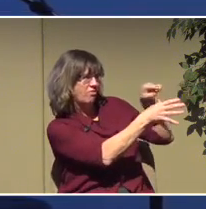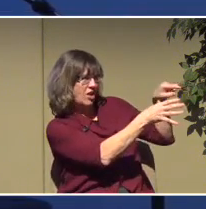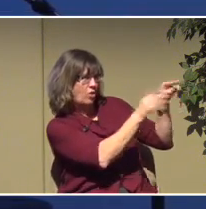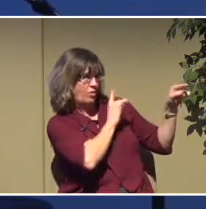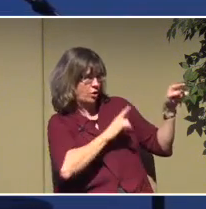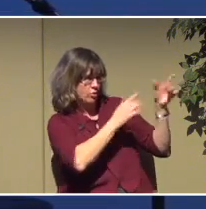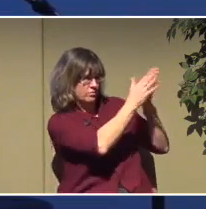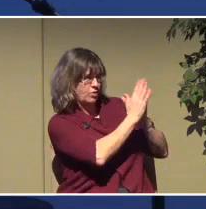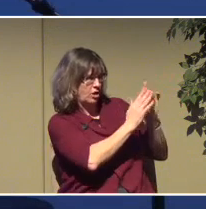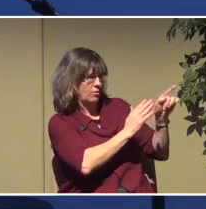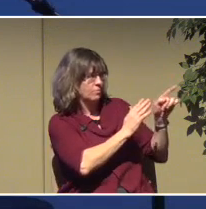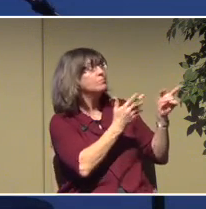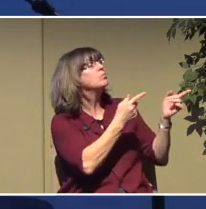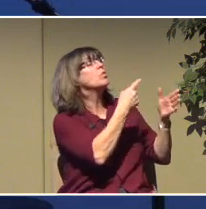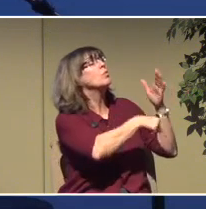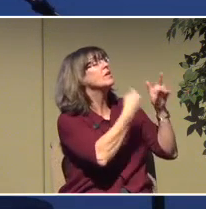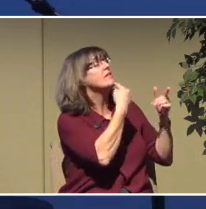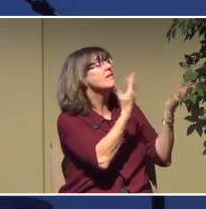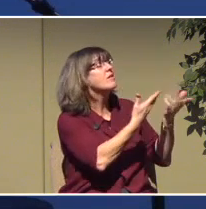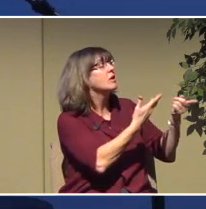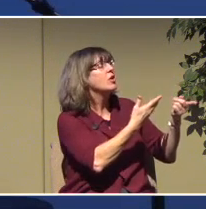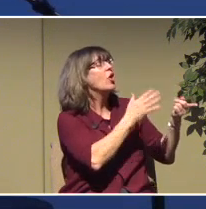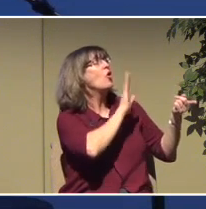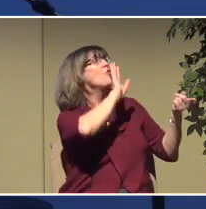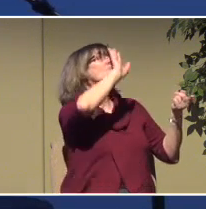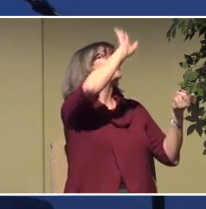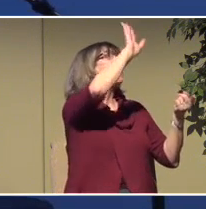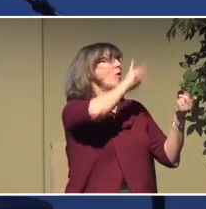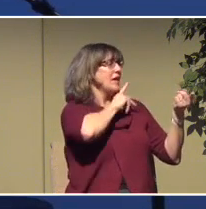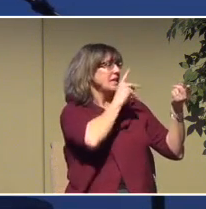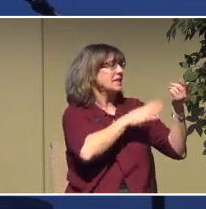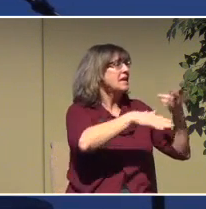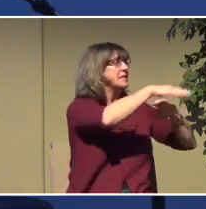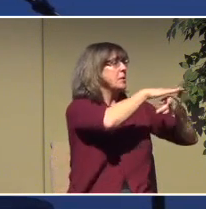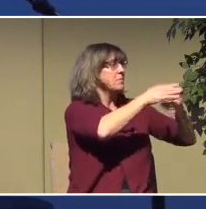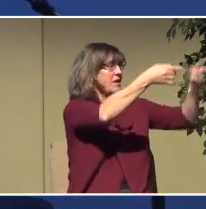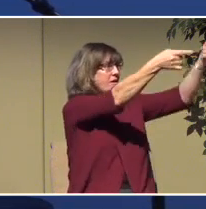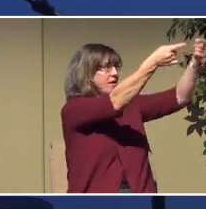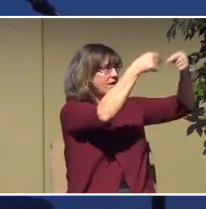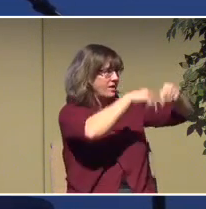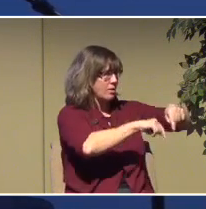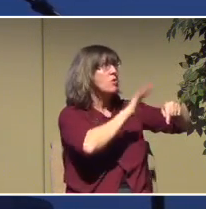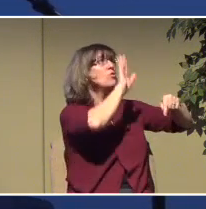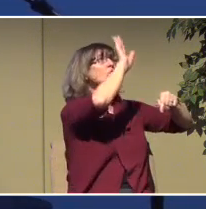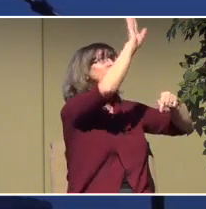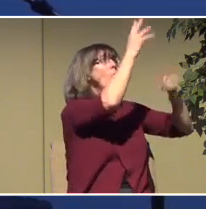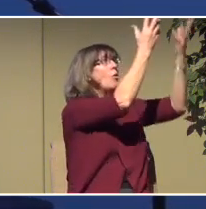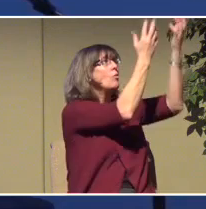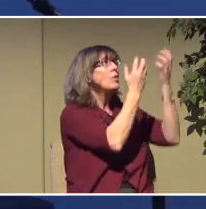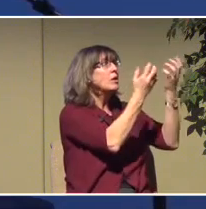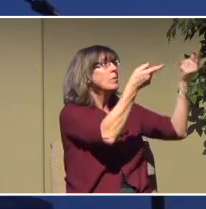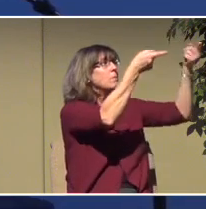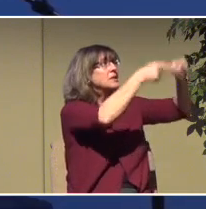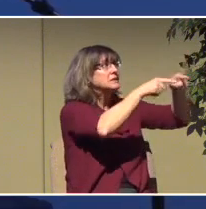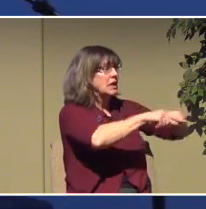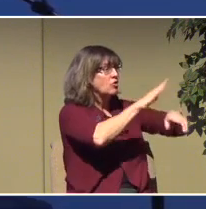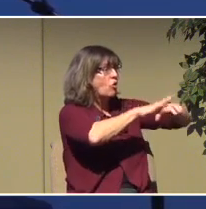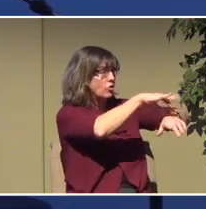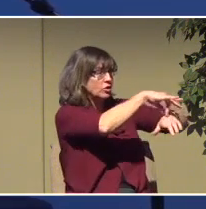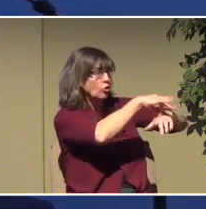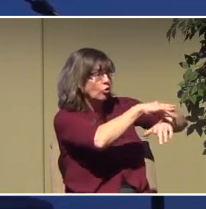Your kingdom come, your will be done on earth as it